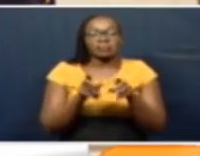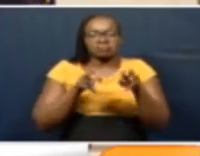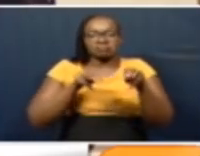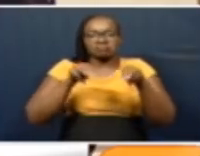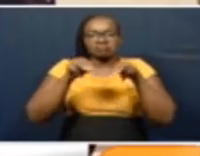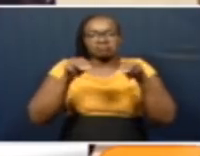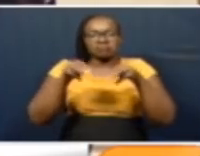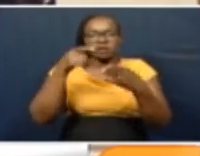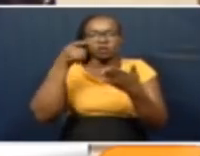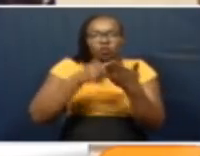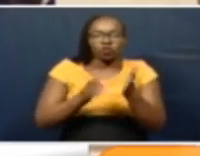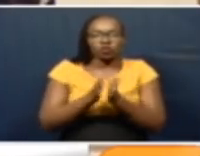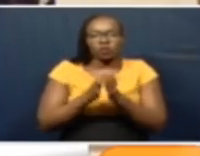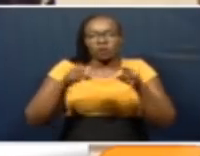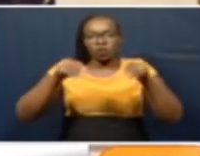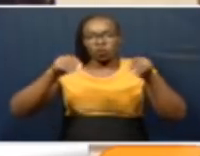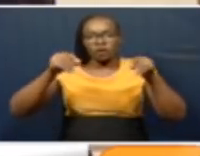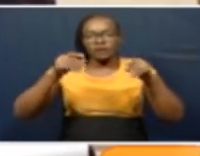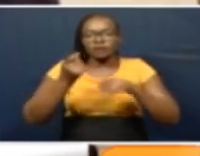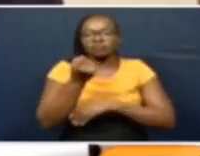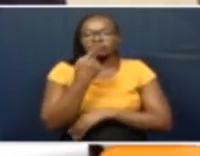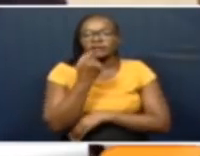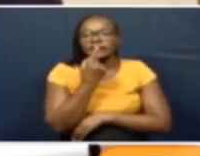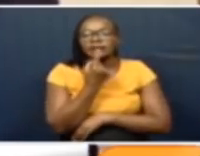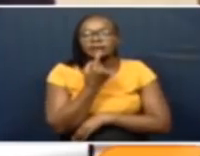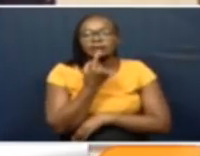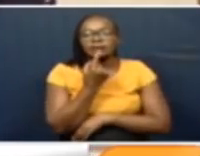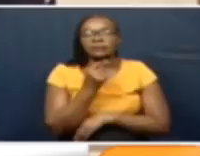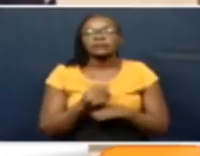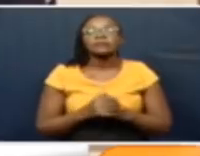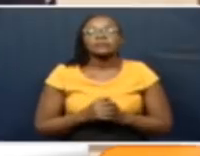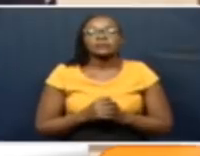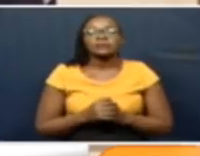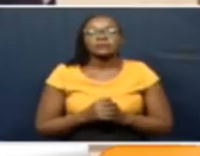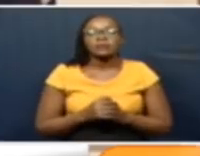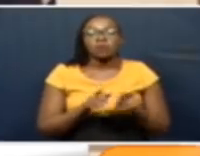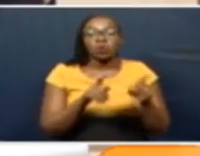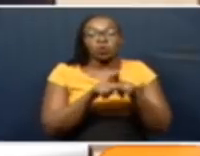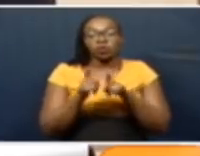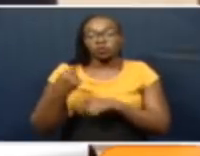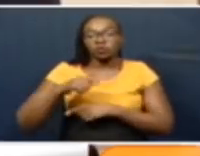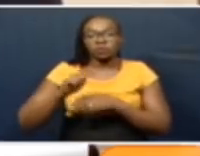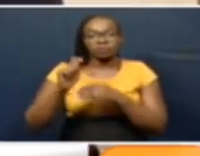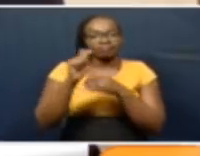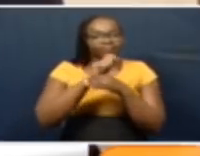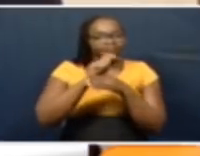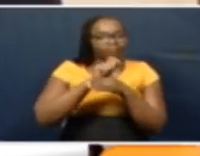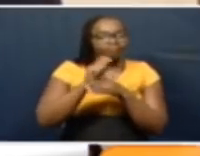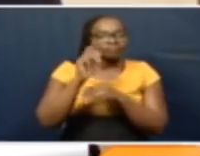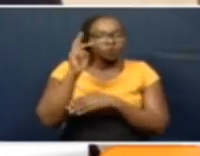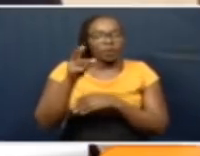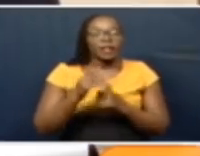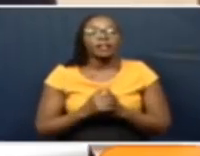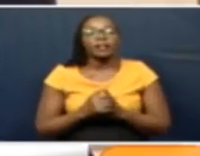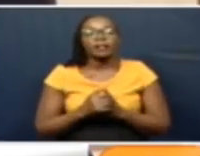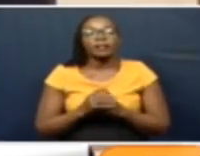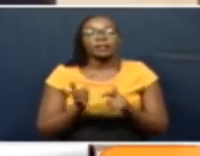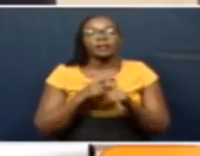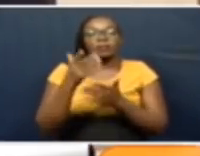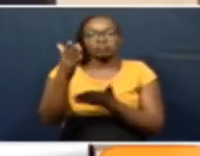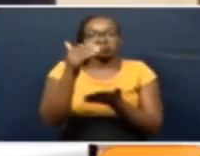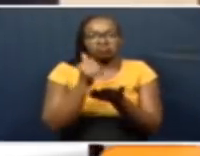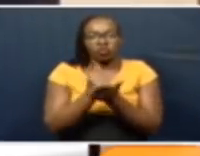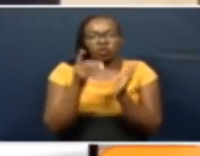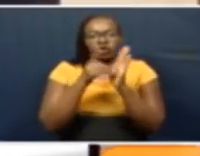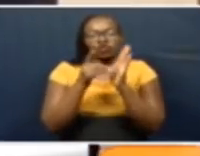and quality of drugs. We will also have to train and recruit more